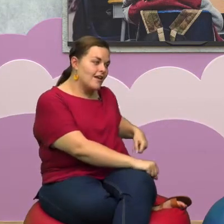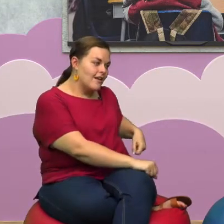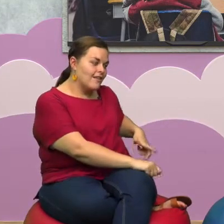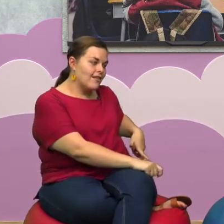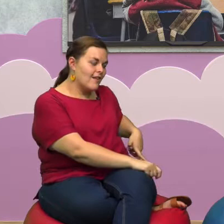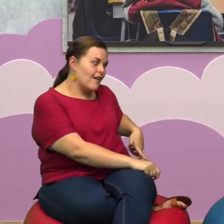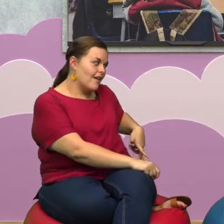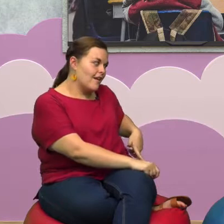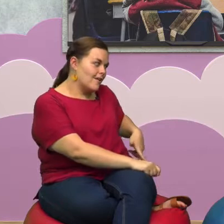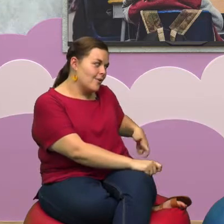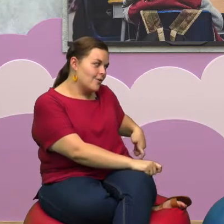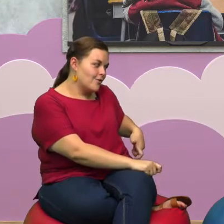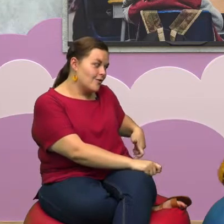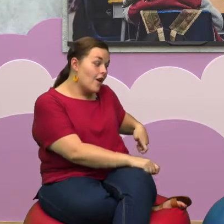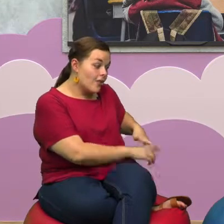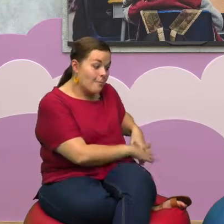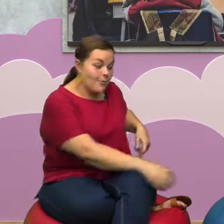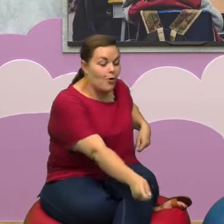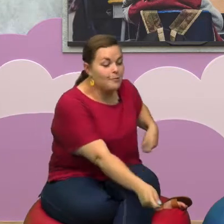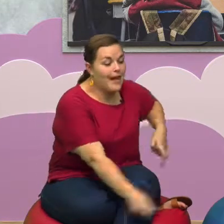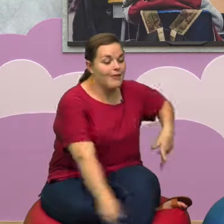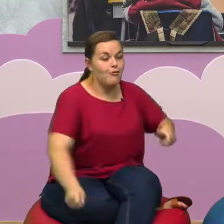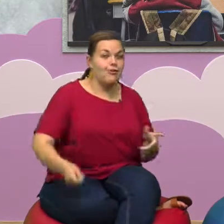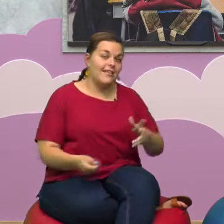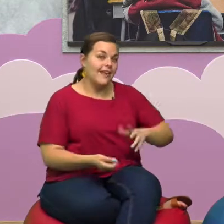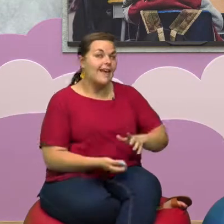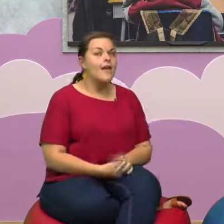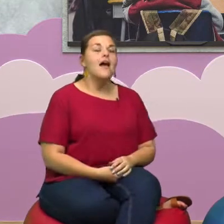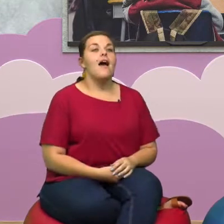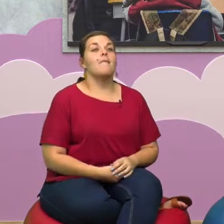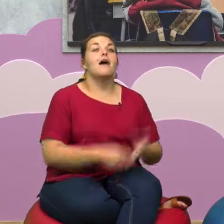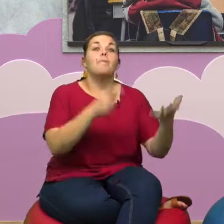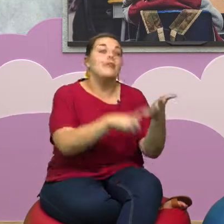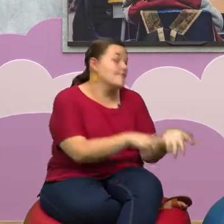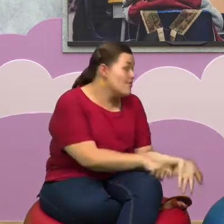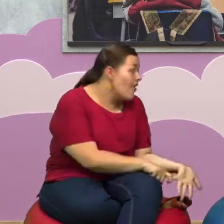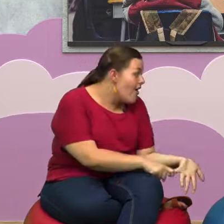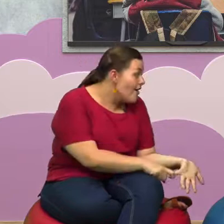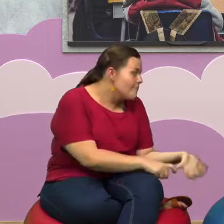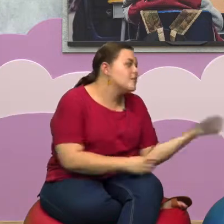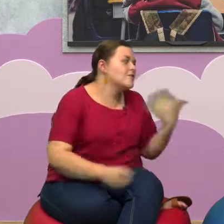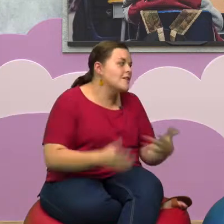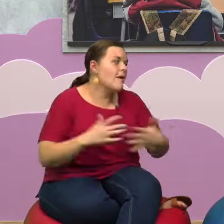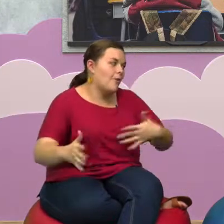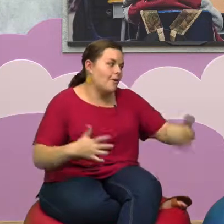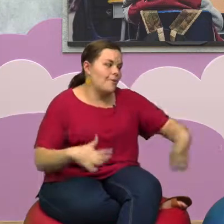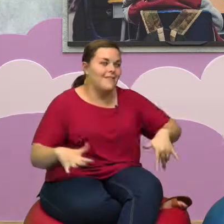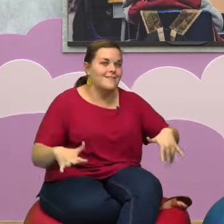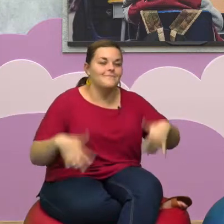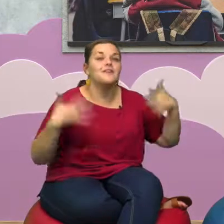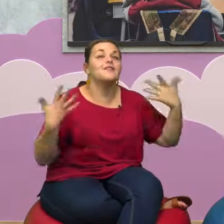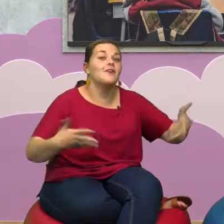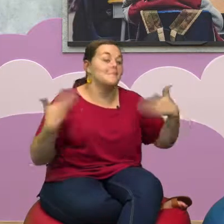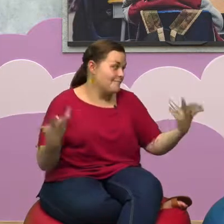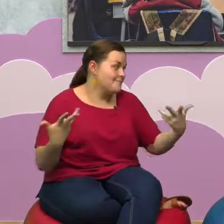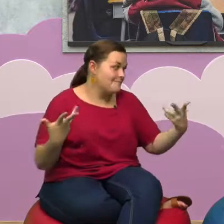thing that they... The long the black rod. long black rod thingy. Okay. A police car. Do you see where I'm going with this?